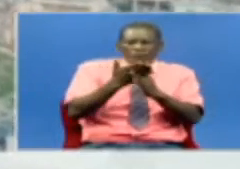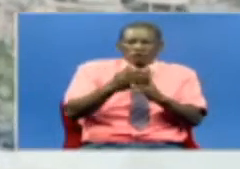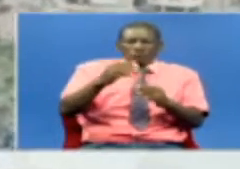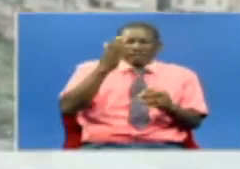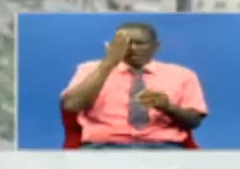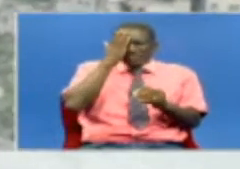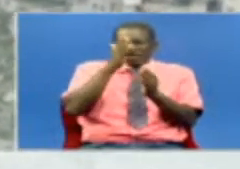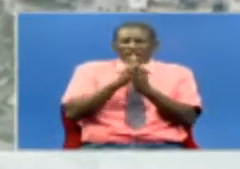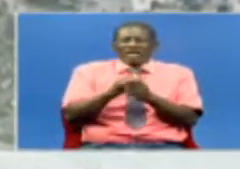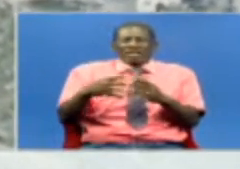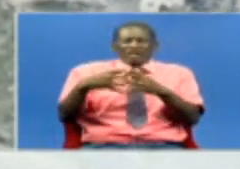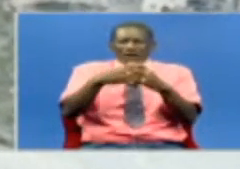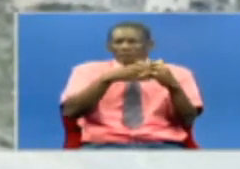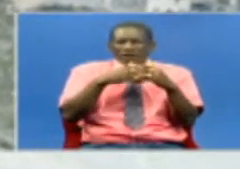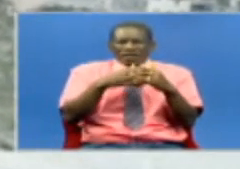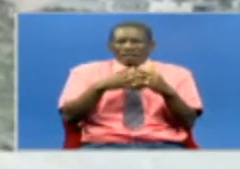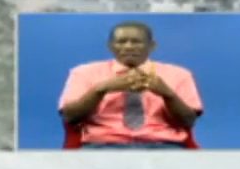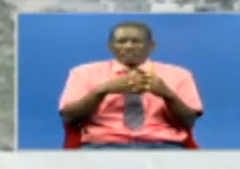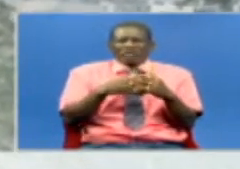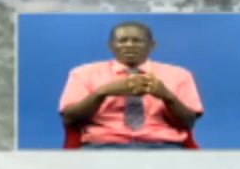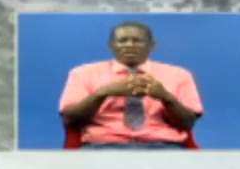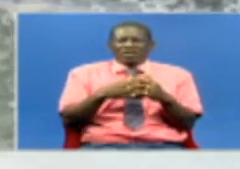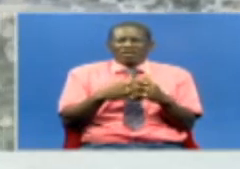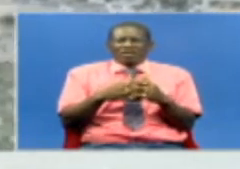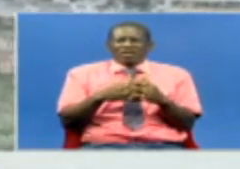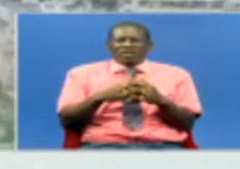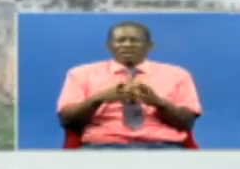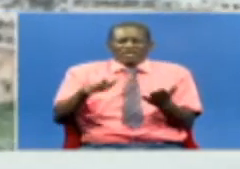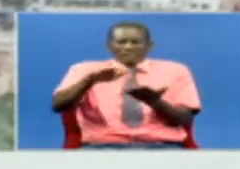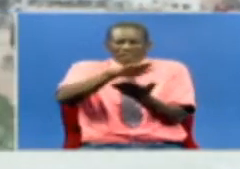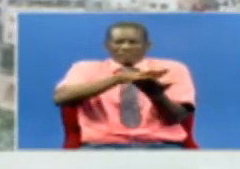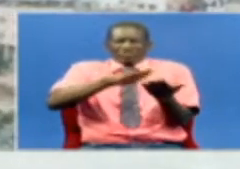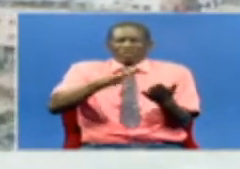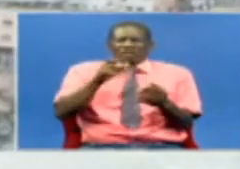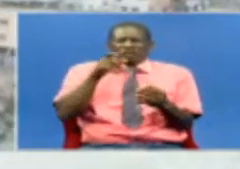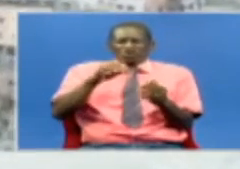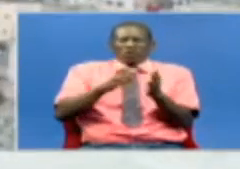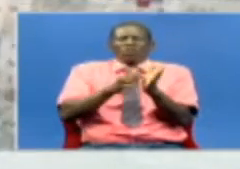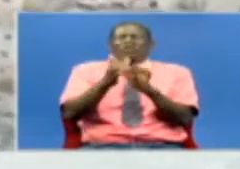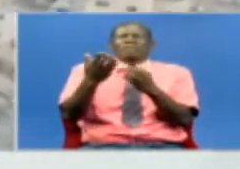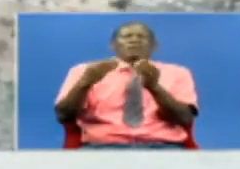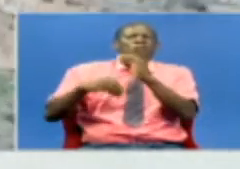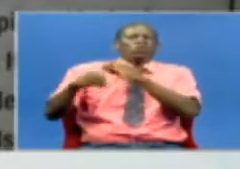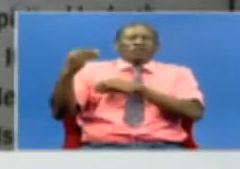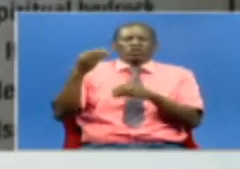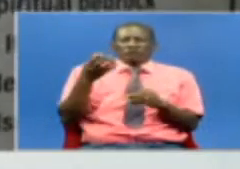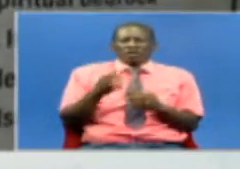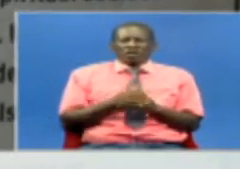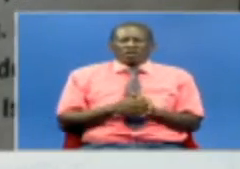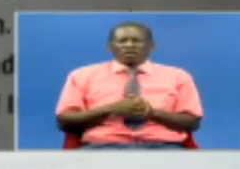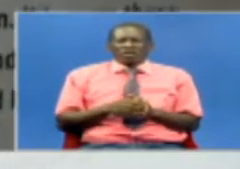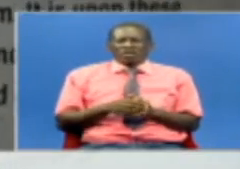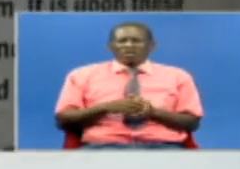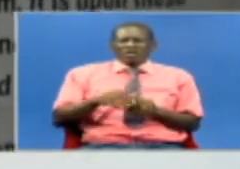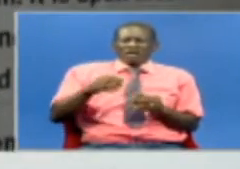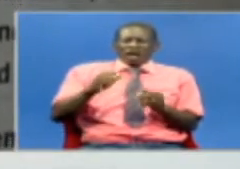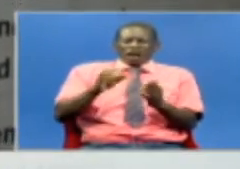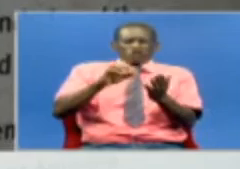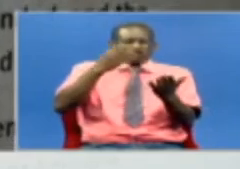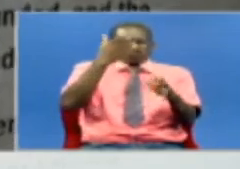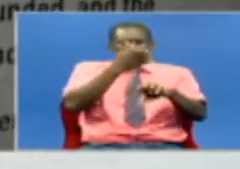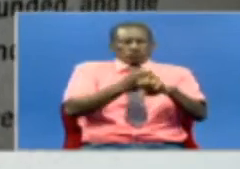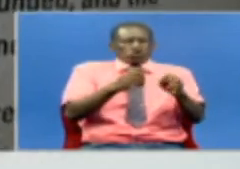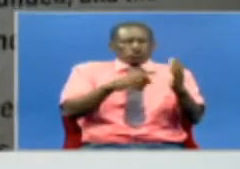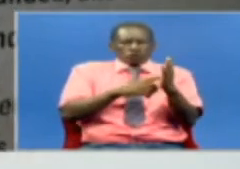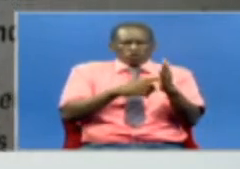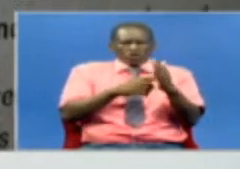and the United States of America is partly based on the biblical history here. A plaque signifying the bond